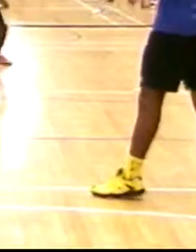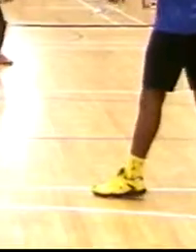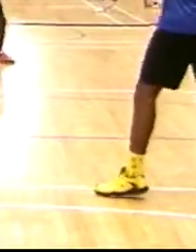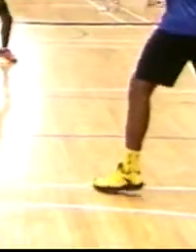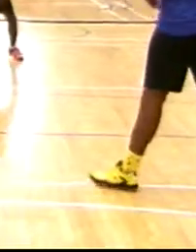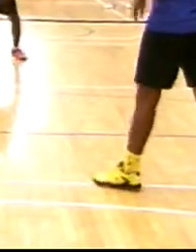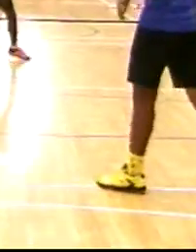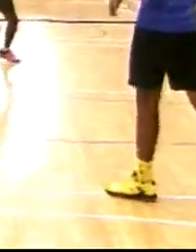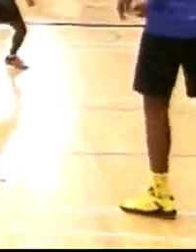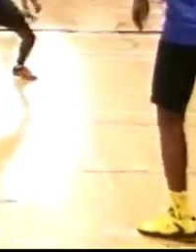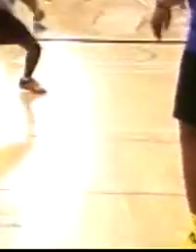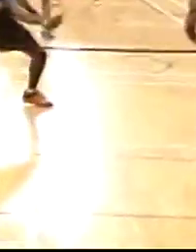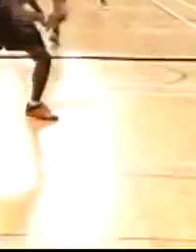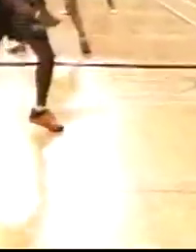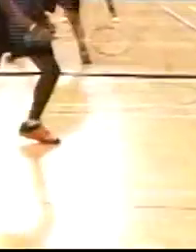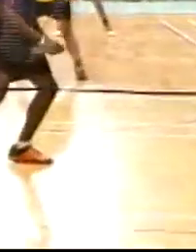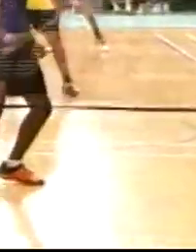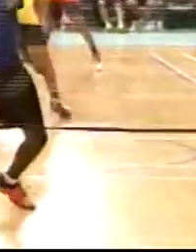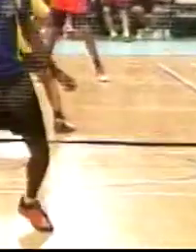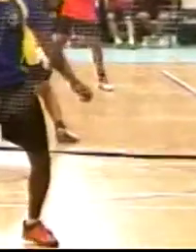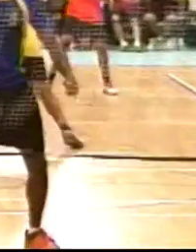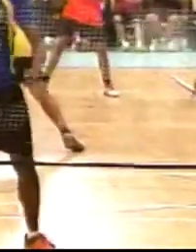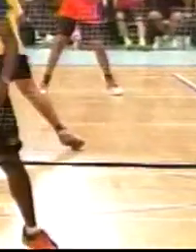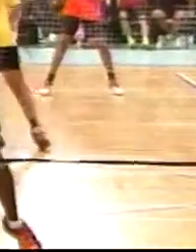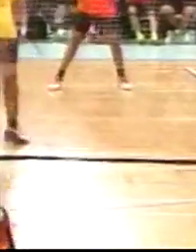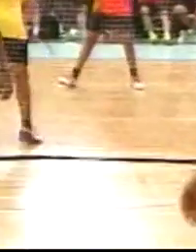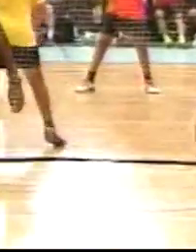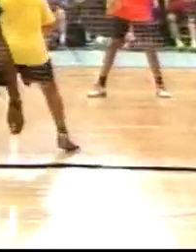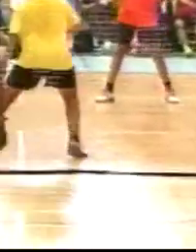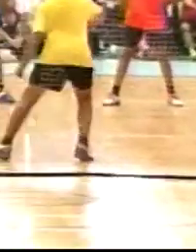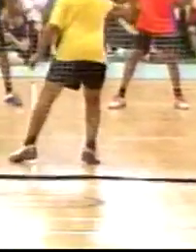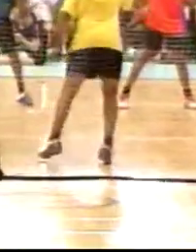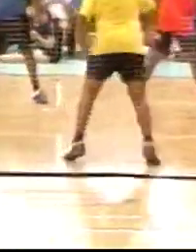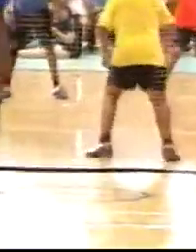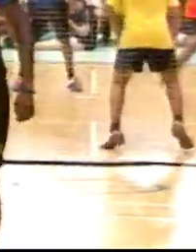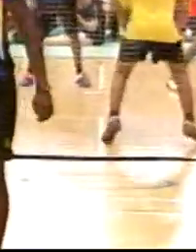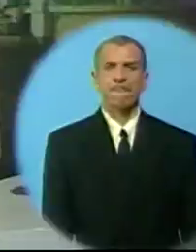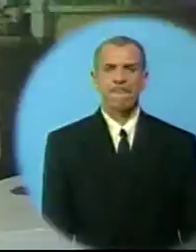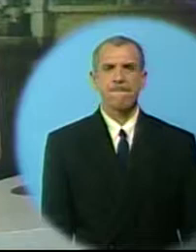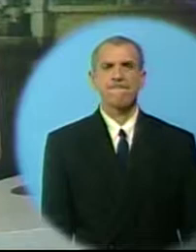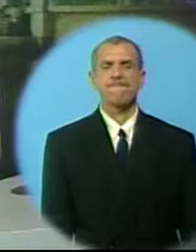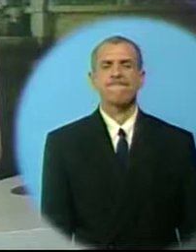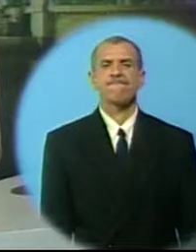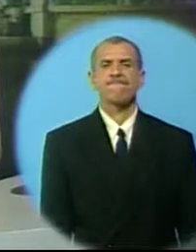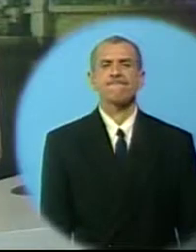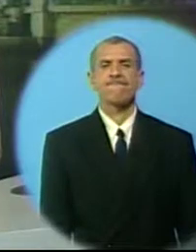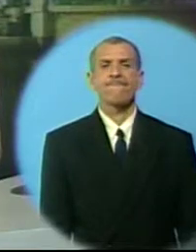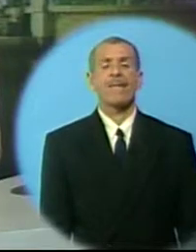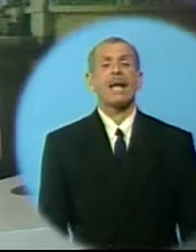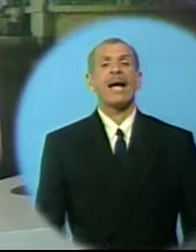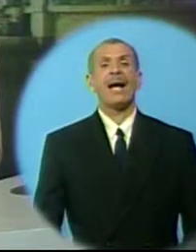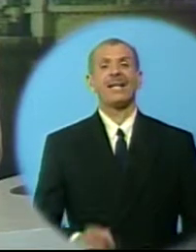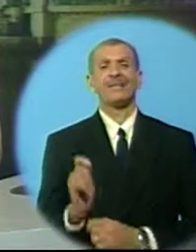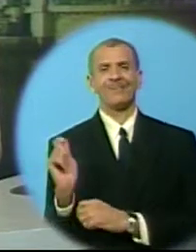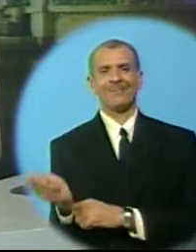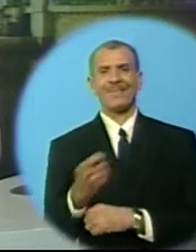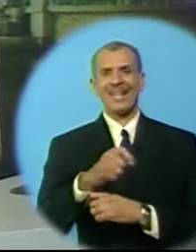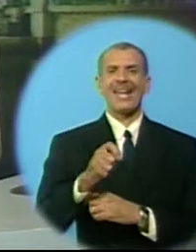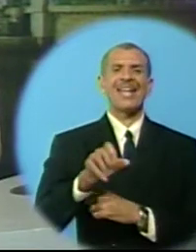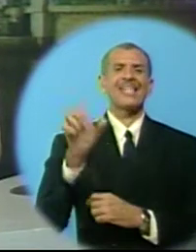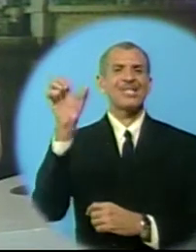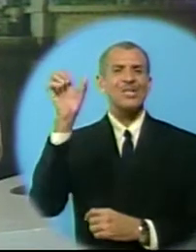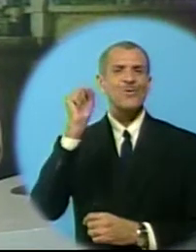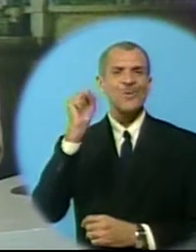and included a team and individual competition. Anne-Marie Burke, CBC Sports. On to tennis, Serena Williams